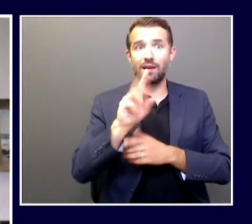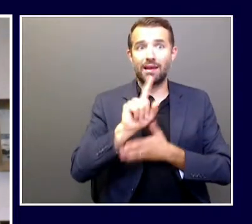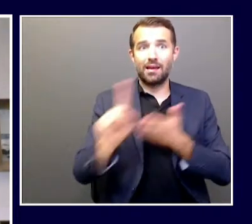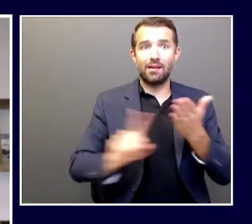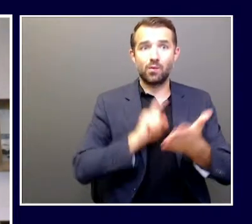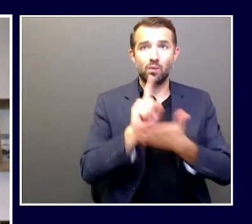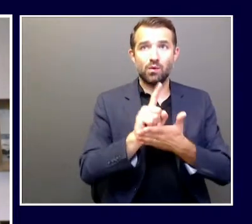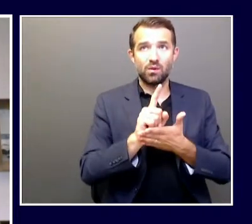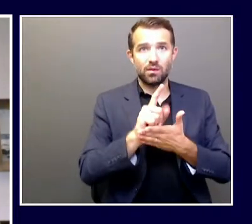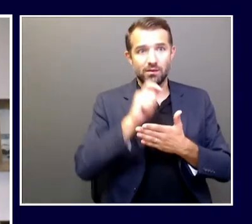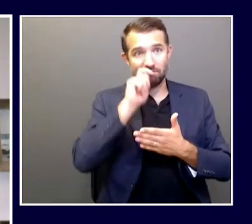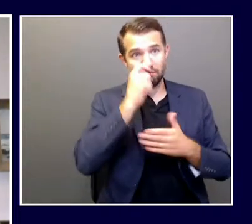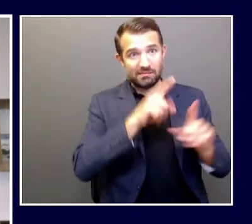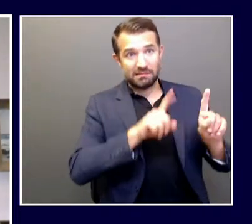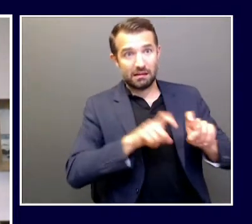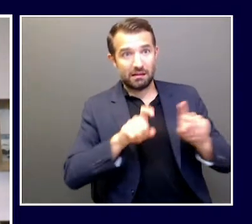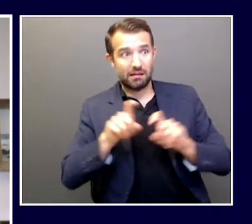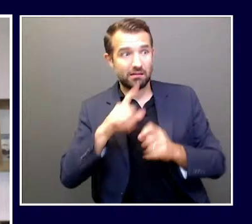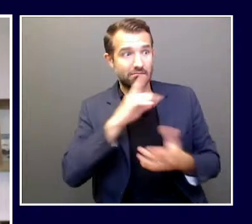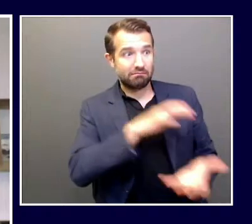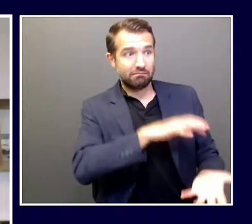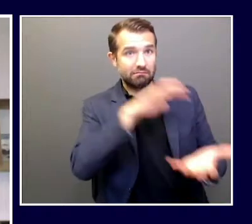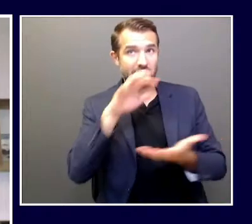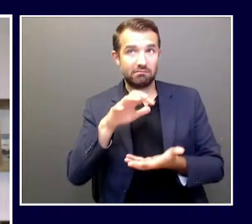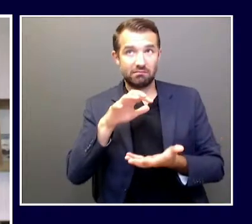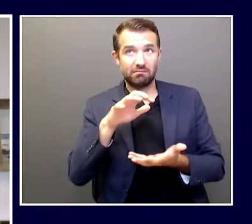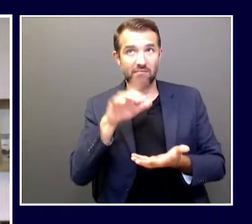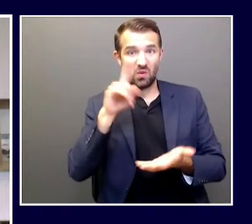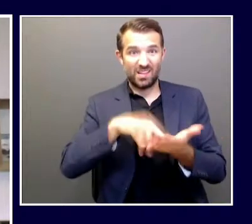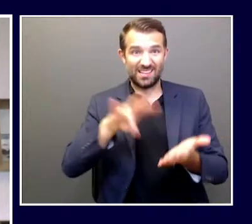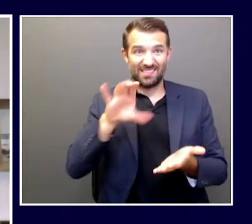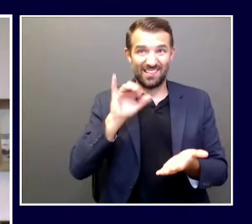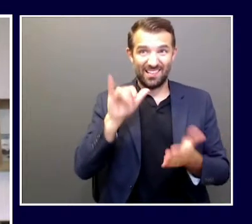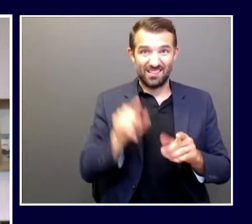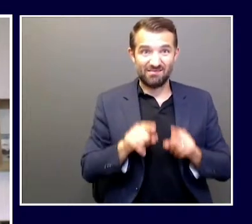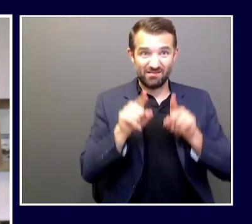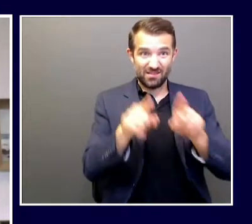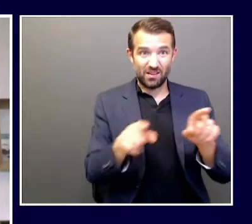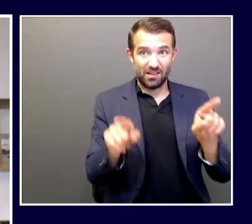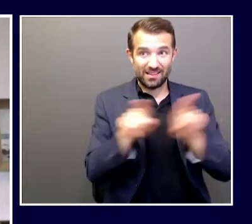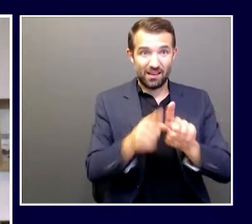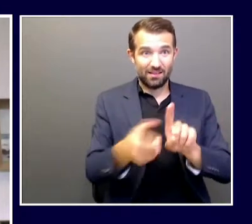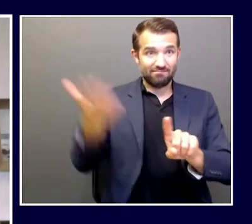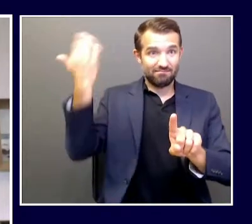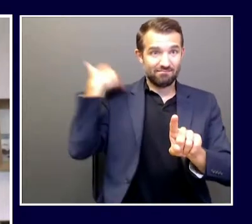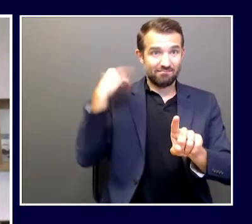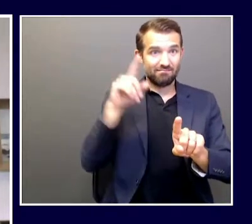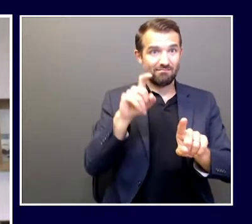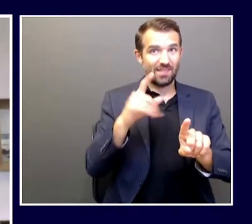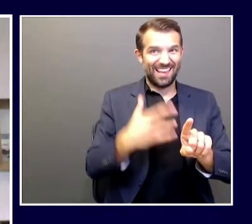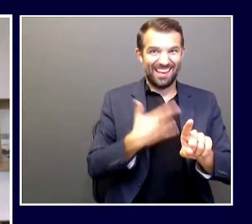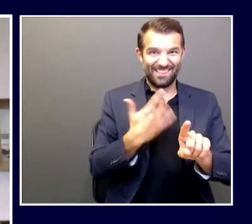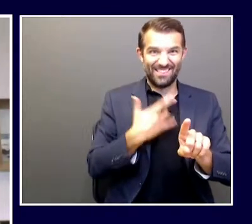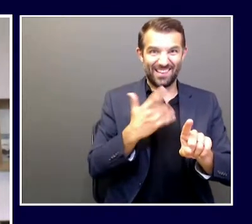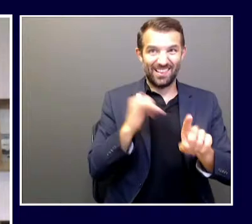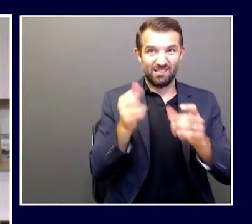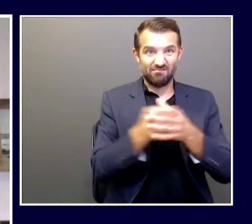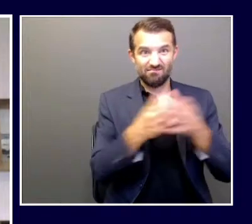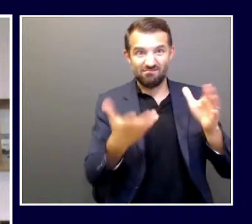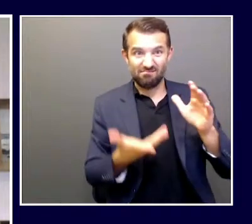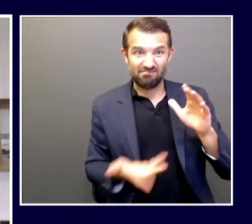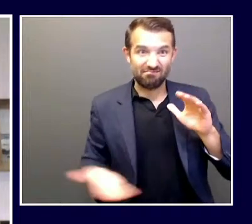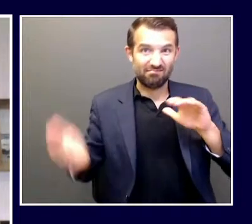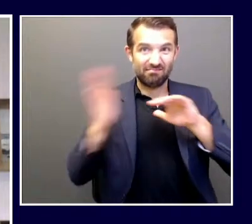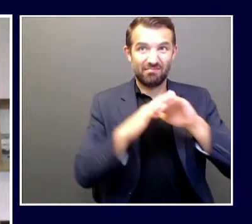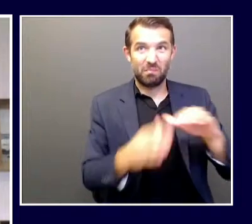to, in the past? I mean, is that a large number of test results you guys are having to go through? So should we expect to